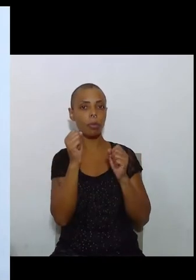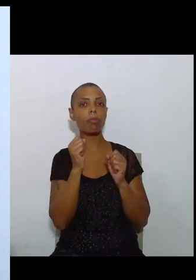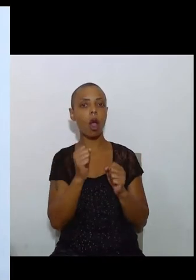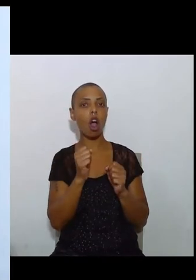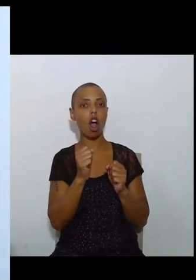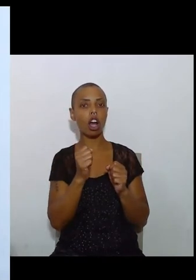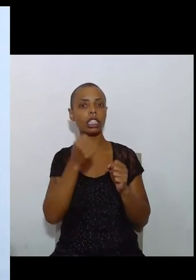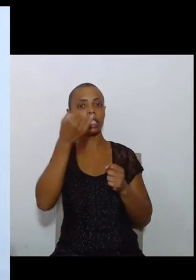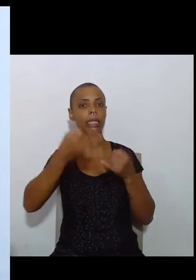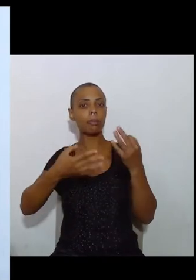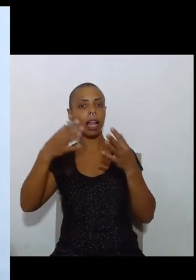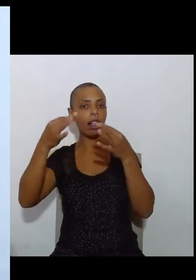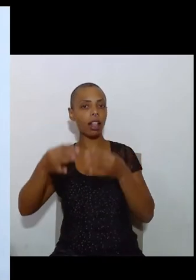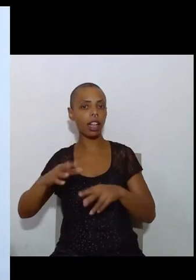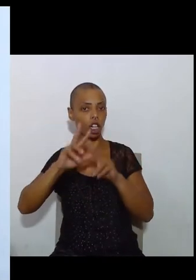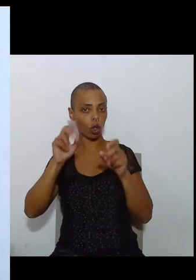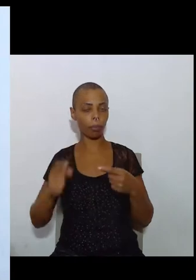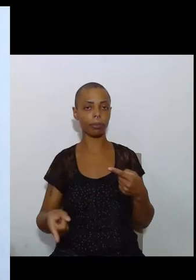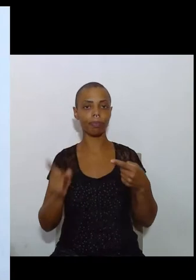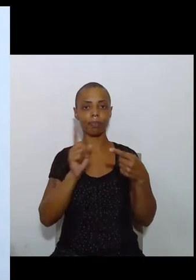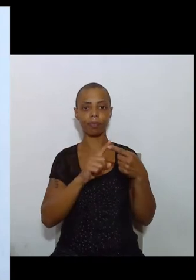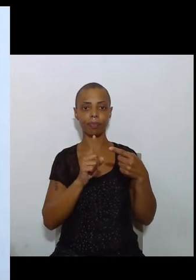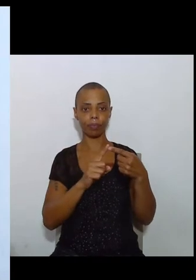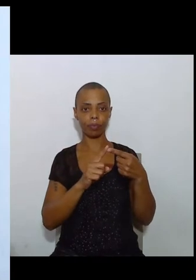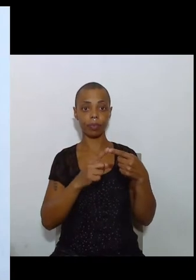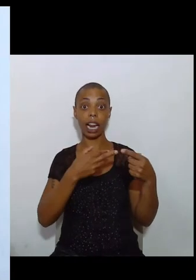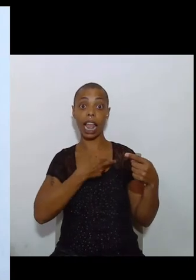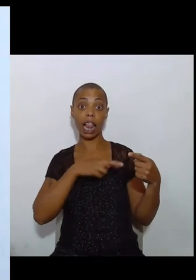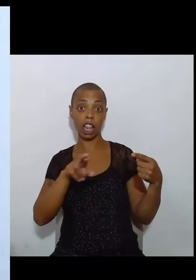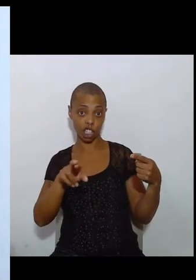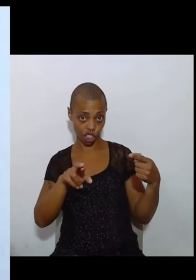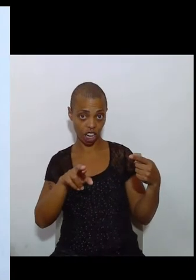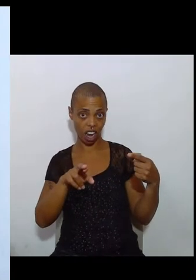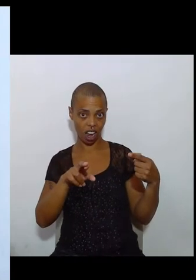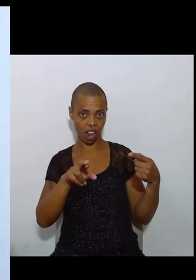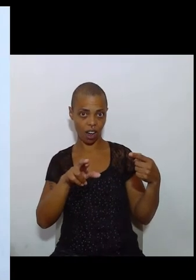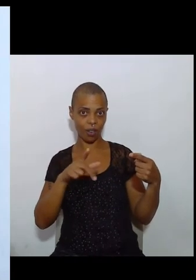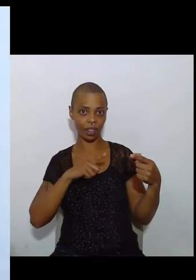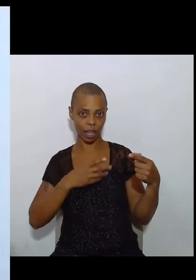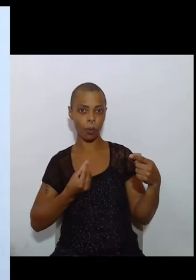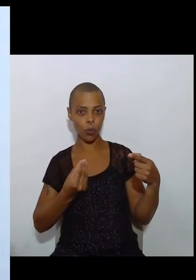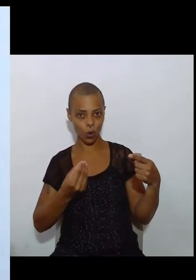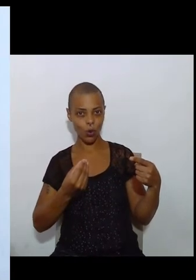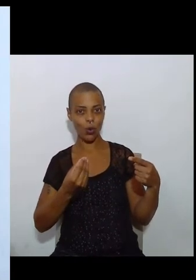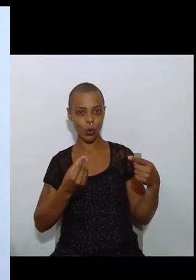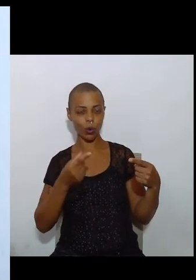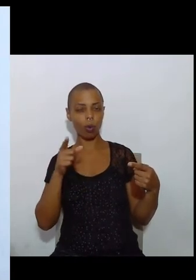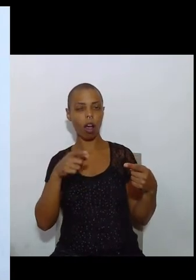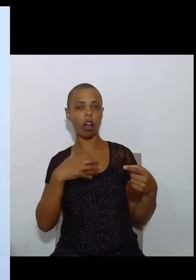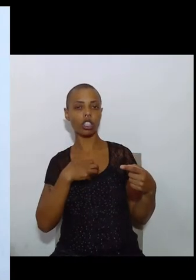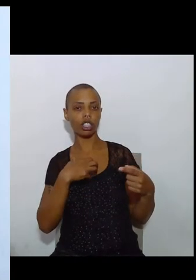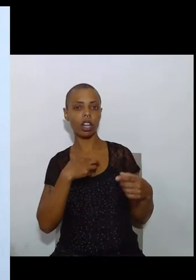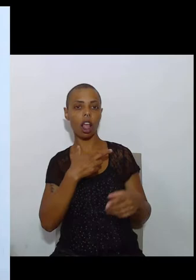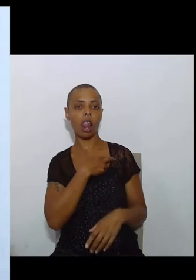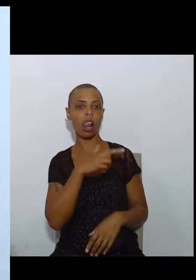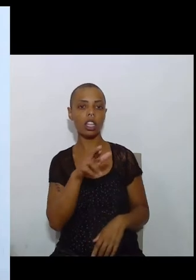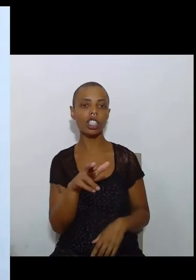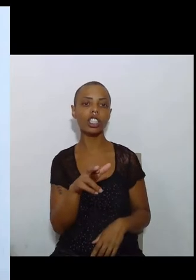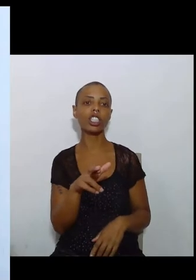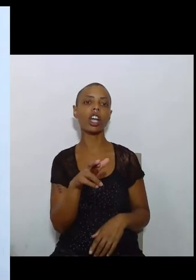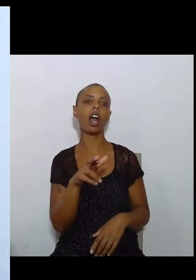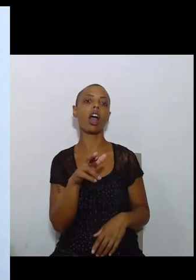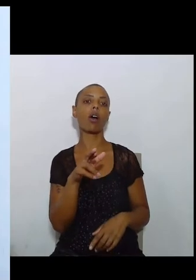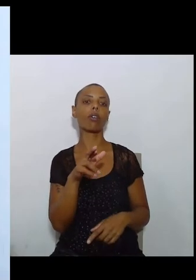my attention and I wanted you to elaborate on that one of them is religion which is very much present